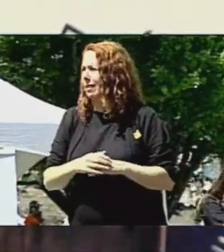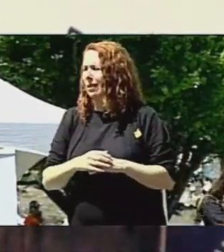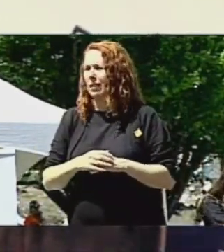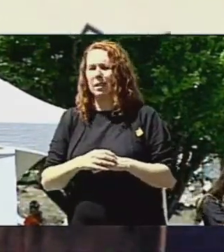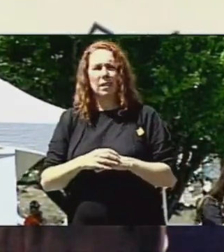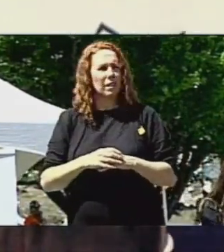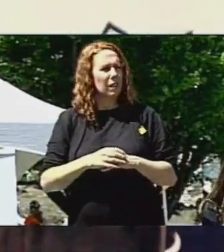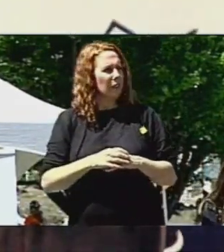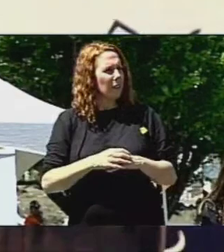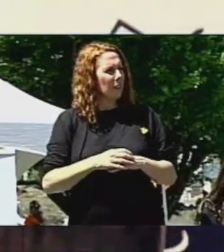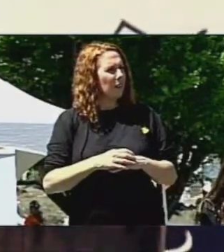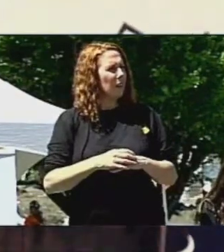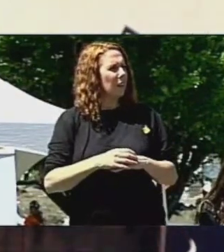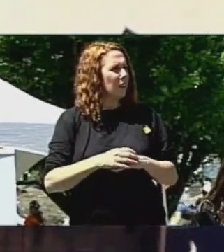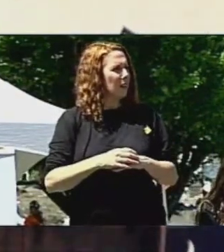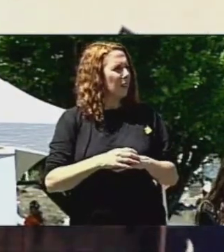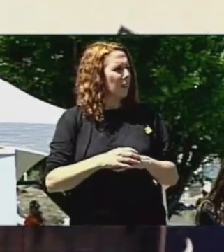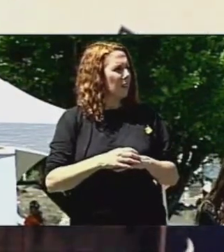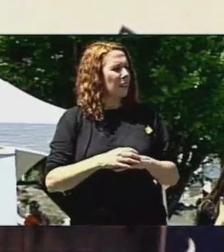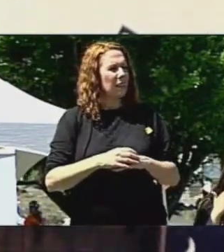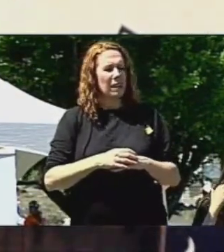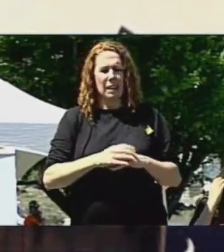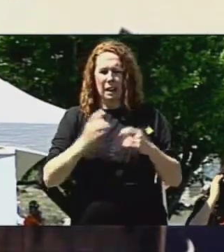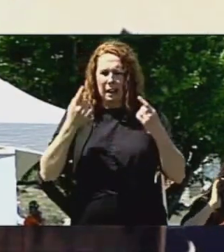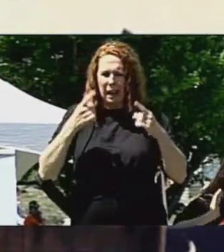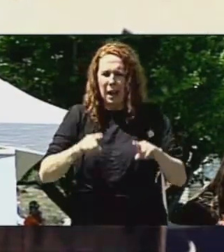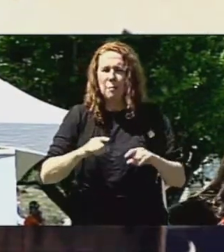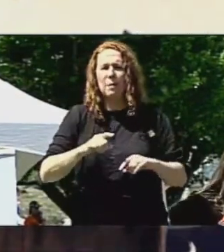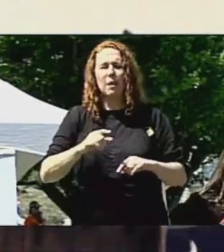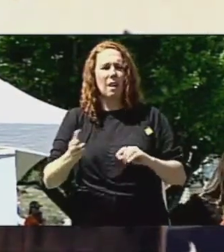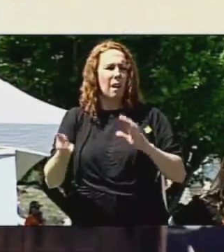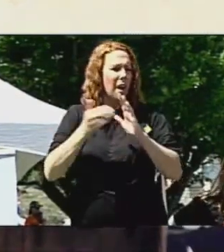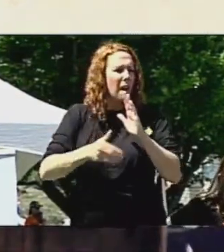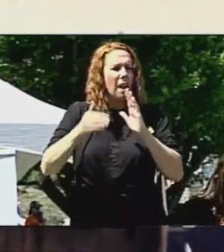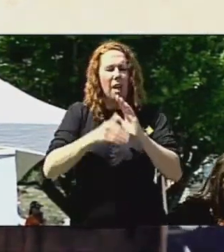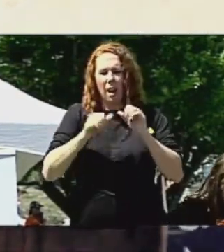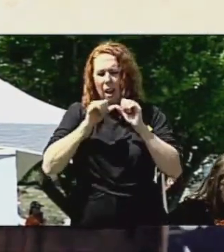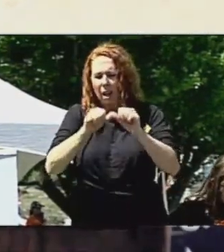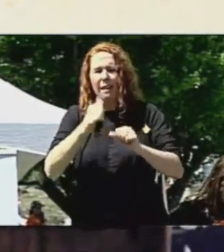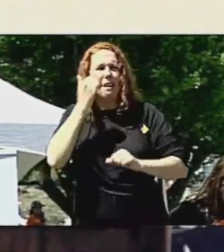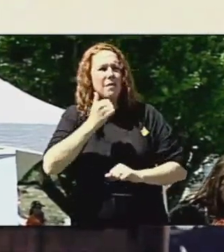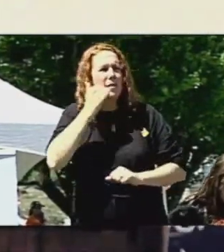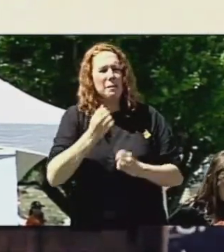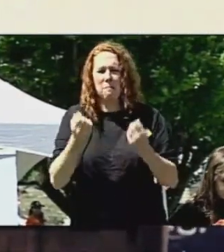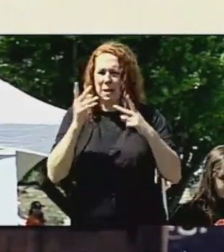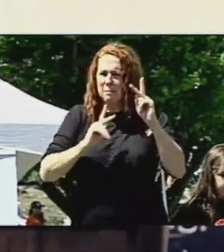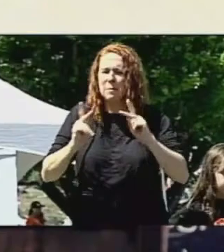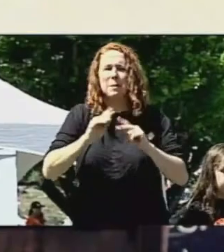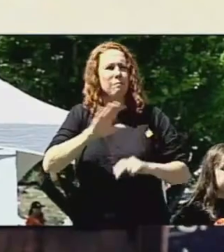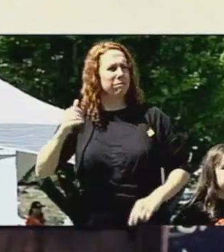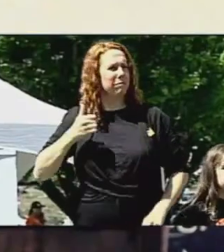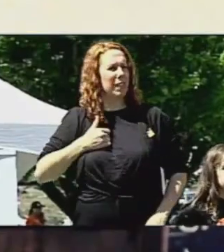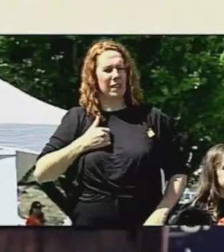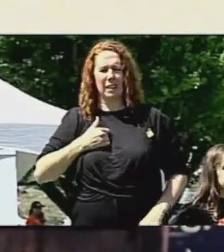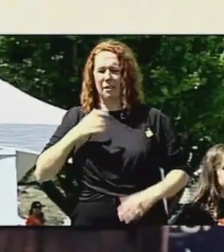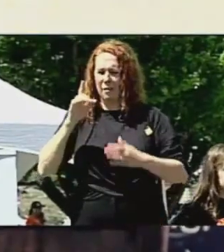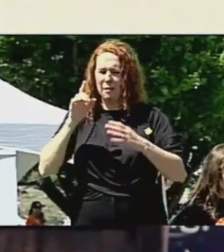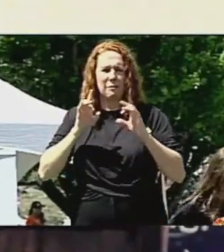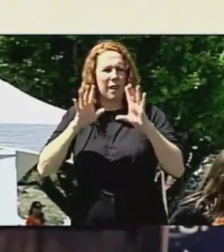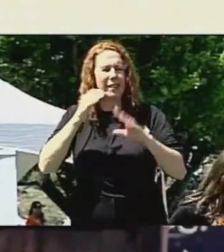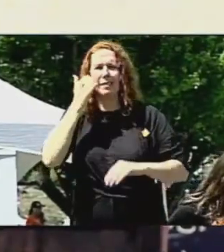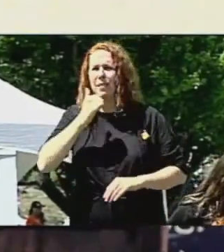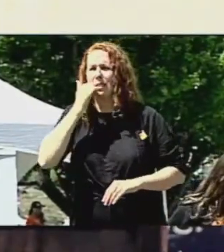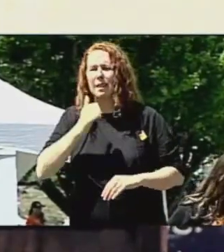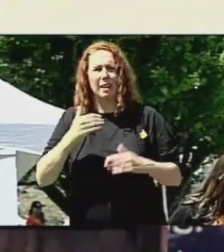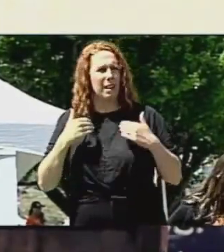a very, very real, unrelenting way for many people in this country.